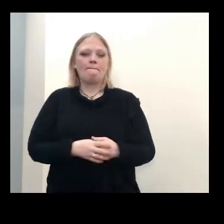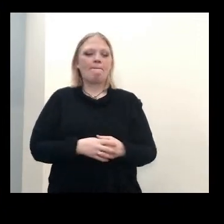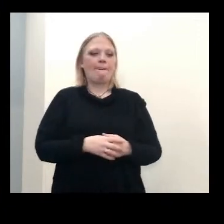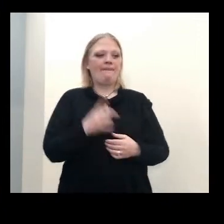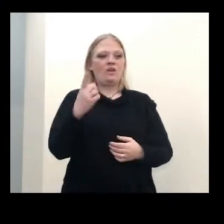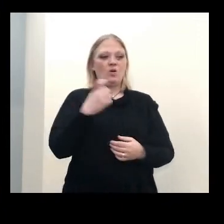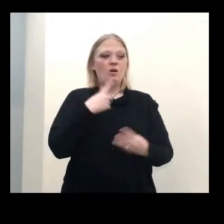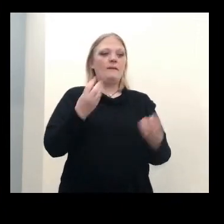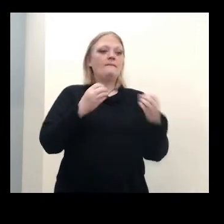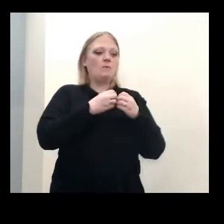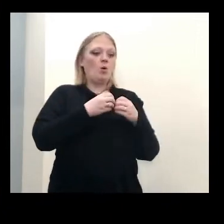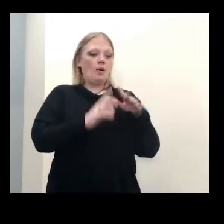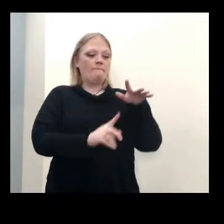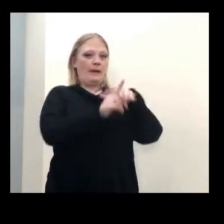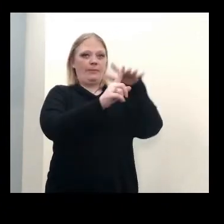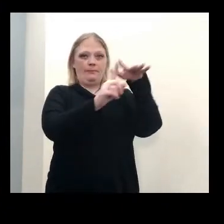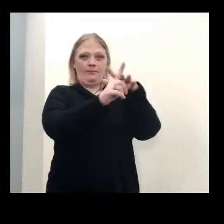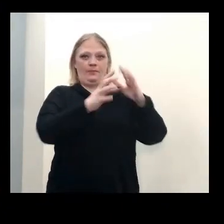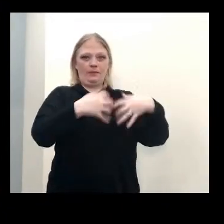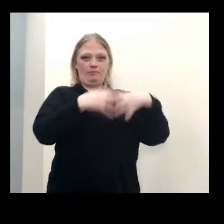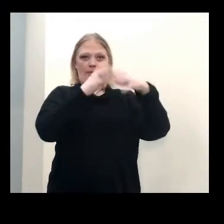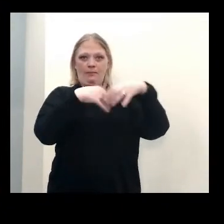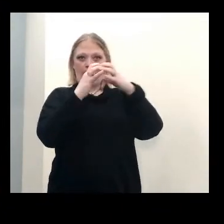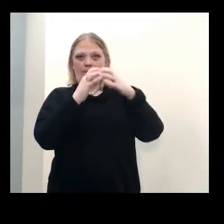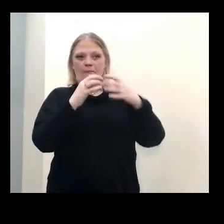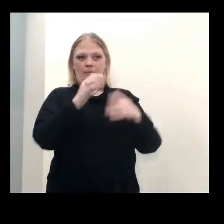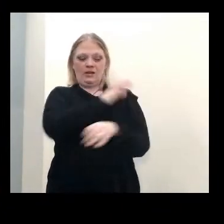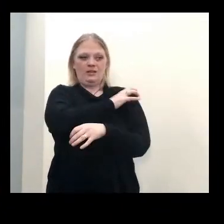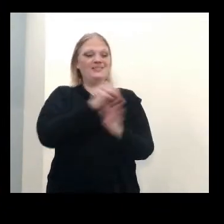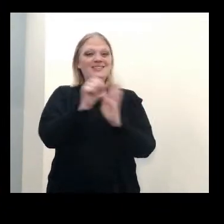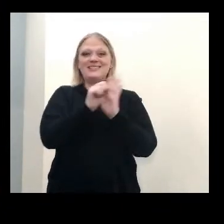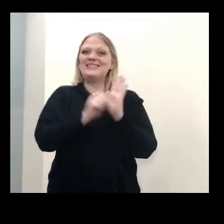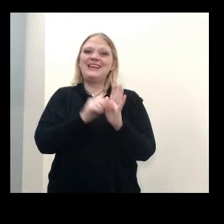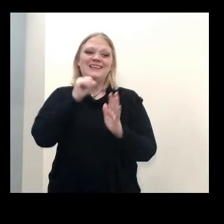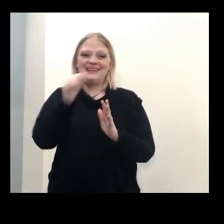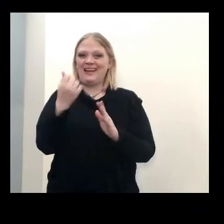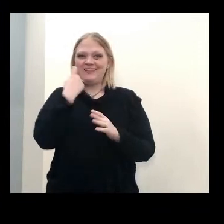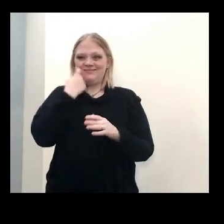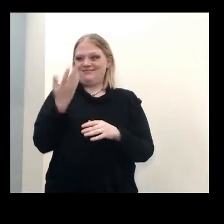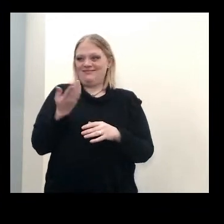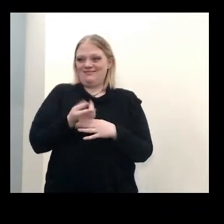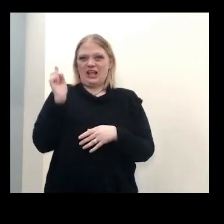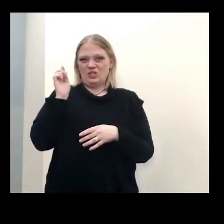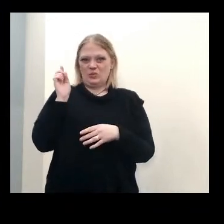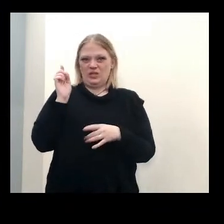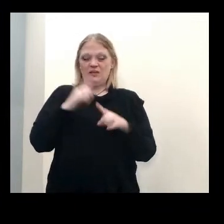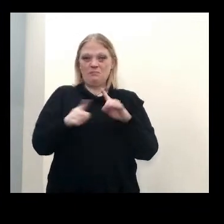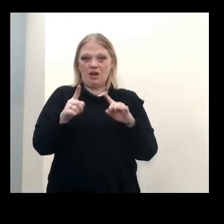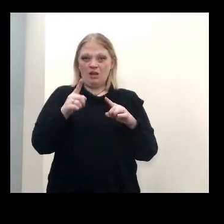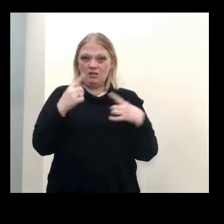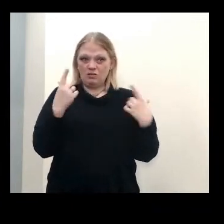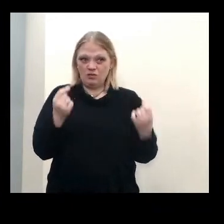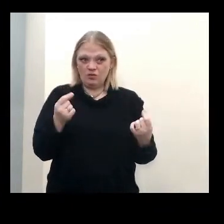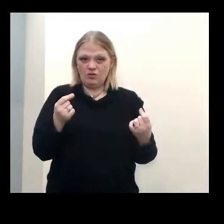there going to be more pop-up clinics? The state didn't do pop-up clinics this past week, but what they did do is they gave